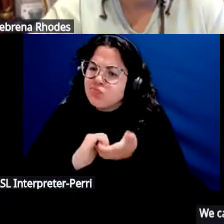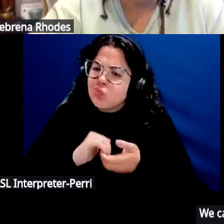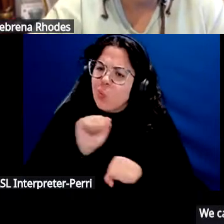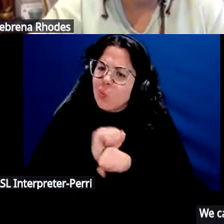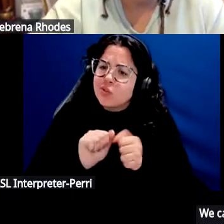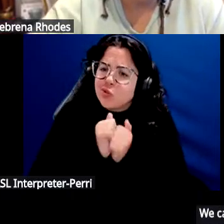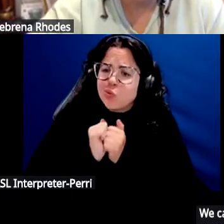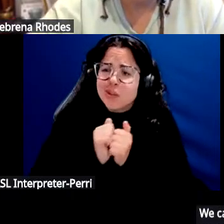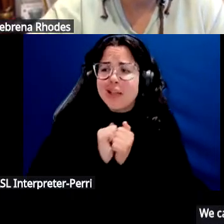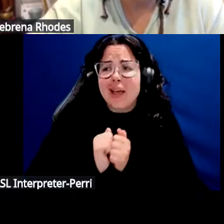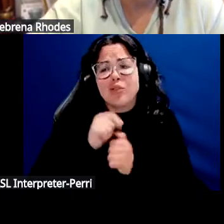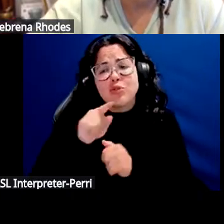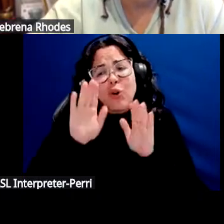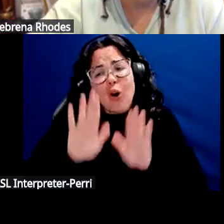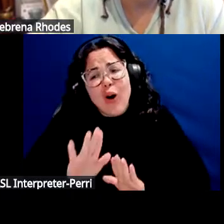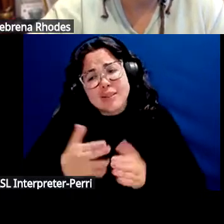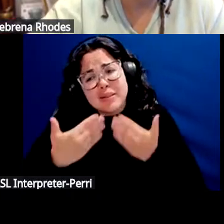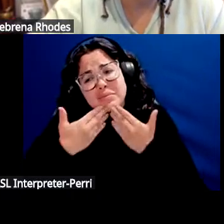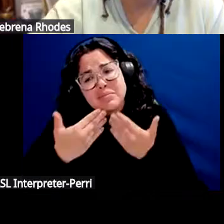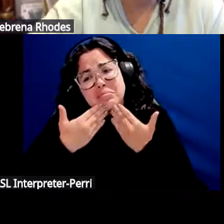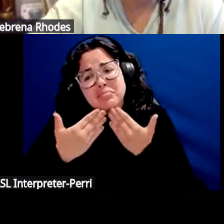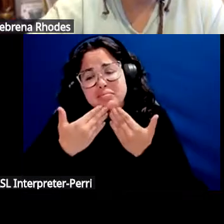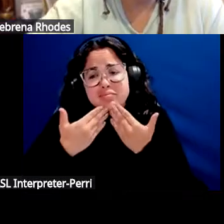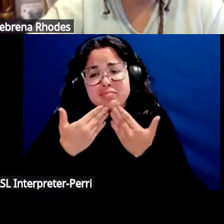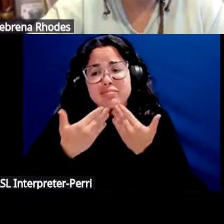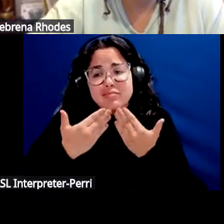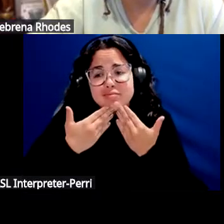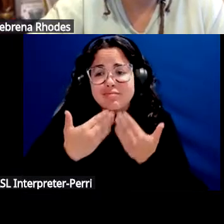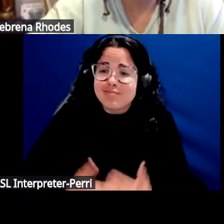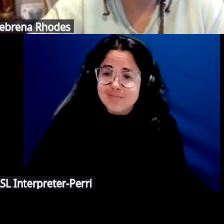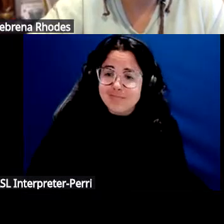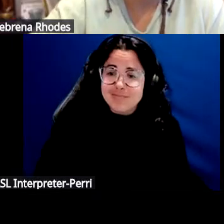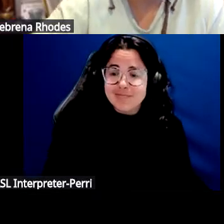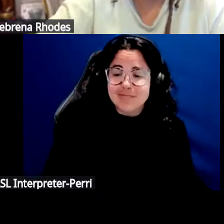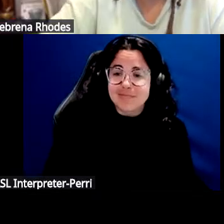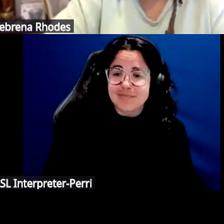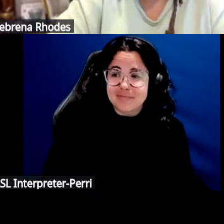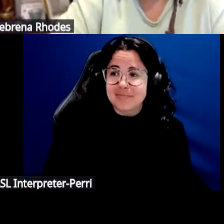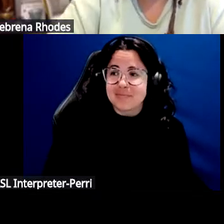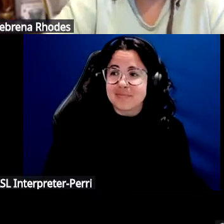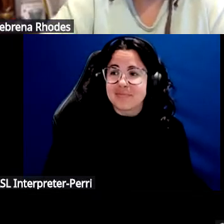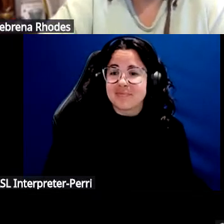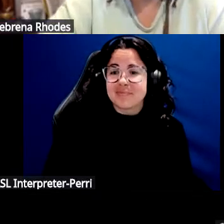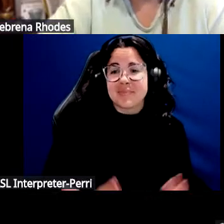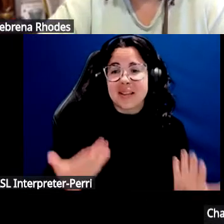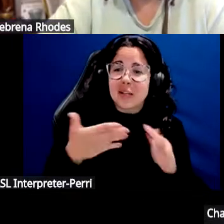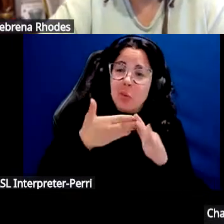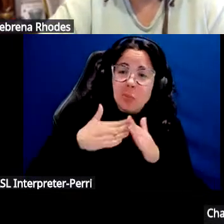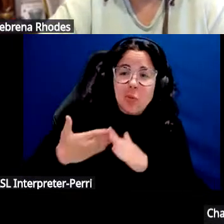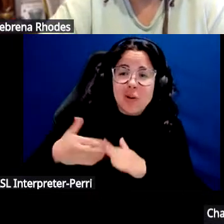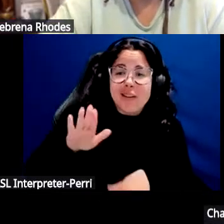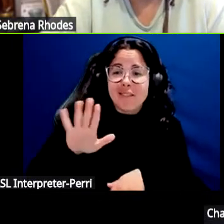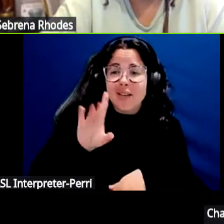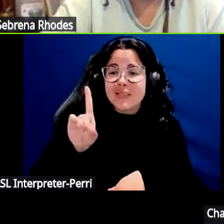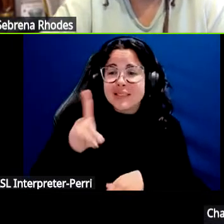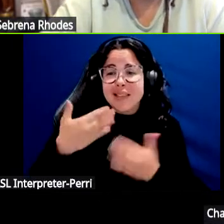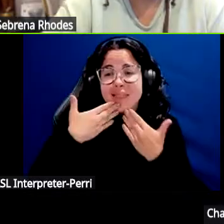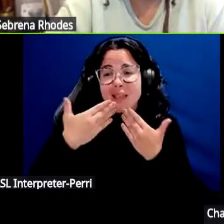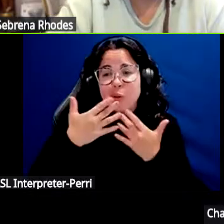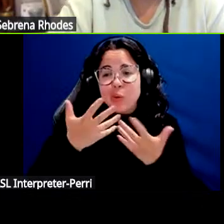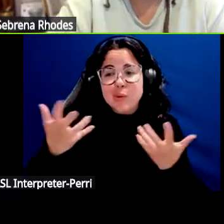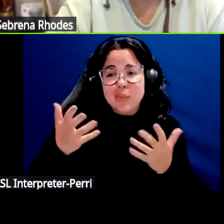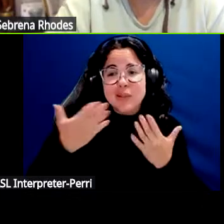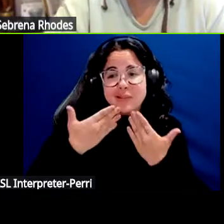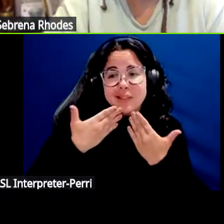All Chair, right. you're Thank awesome. you. Thank Thank you. Thank you. you, all Thank you you, Ms. guys. Thank you, Holmes. the community of 5D. Yes, we're